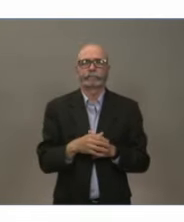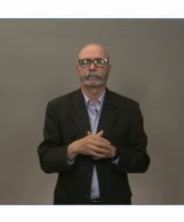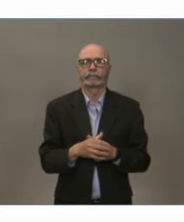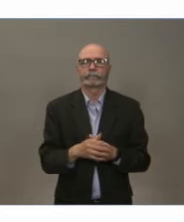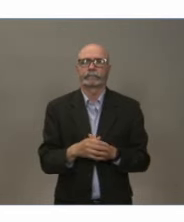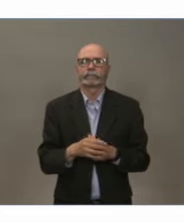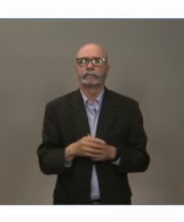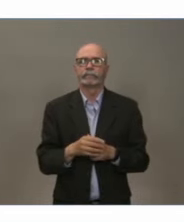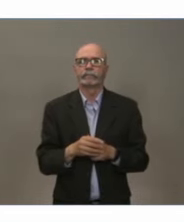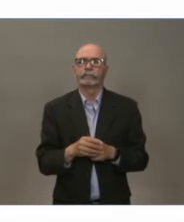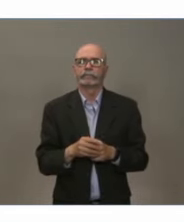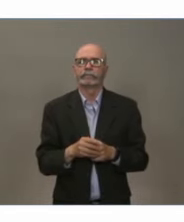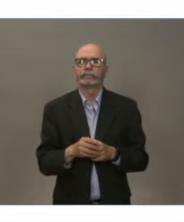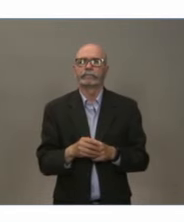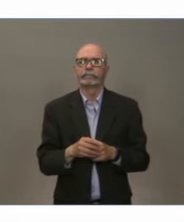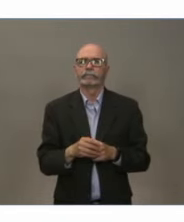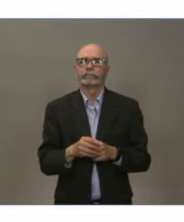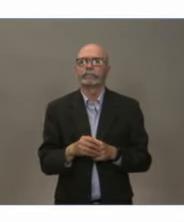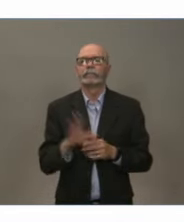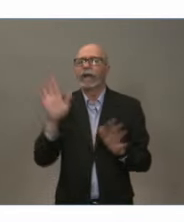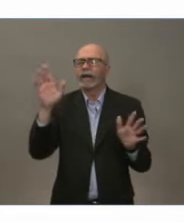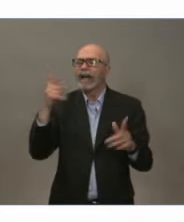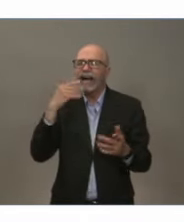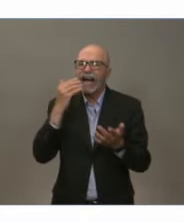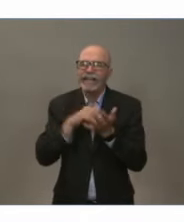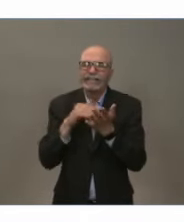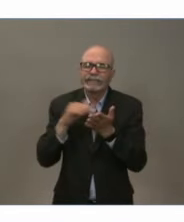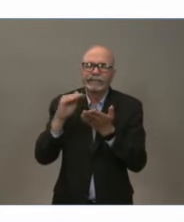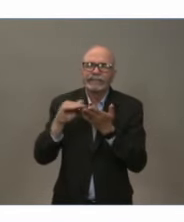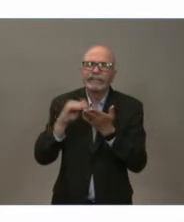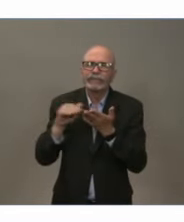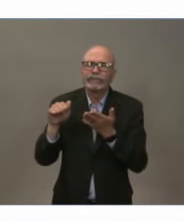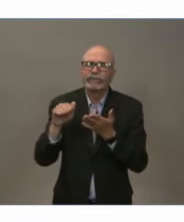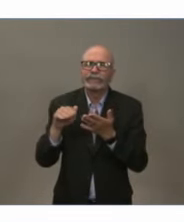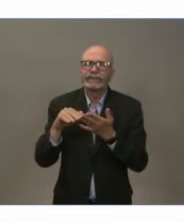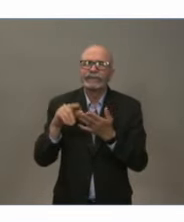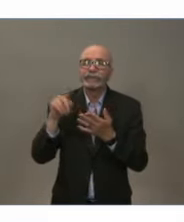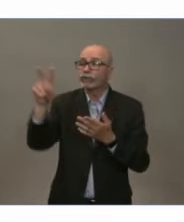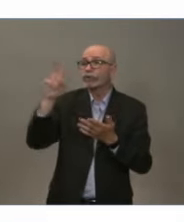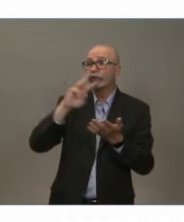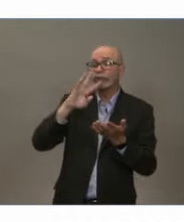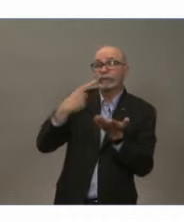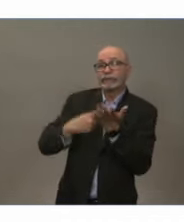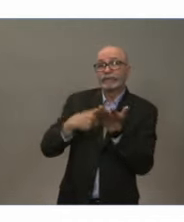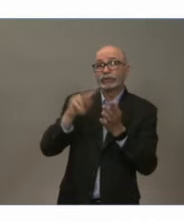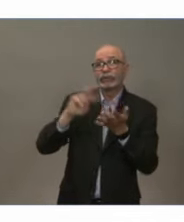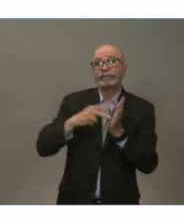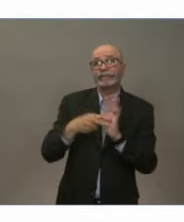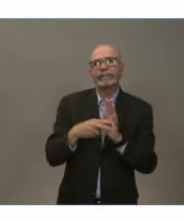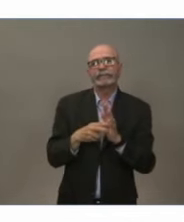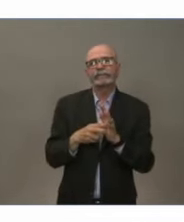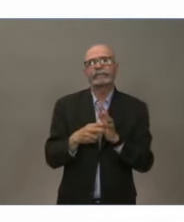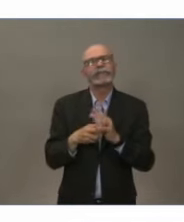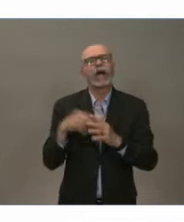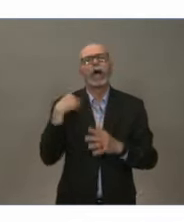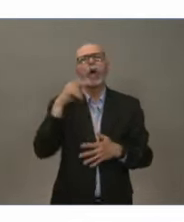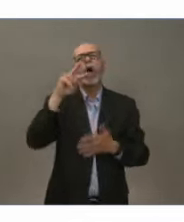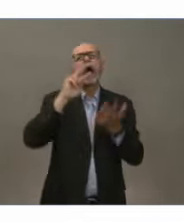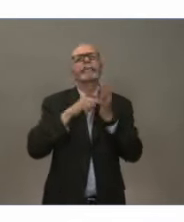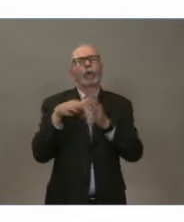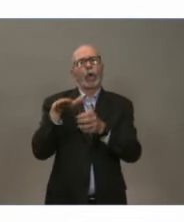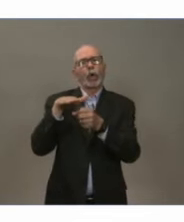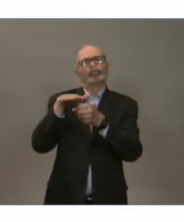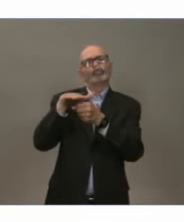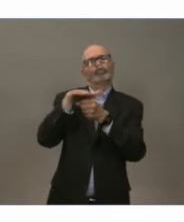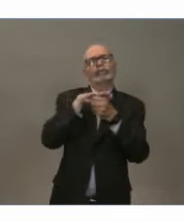Sorry, I didn't. Were you saying the numbers for Eastern Zone? No, for each of the regions. Specifically, I'm looking at the